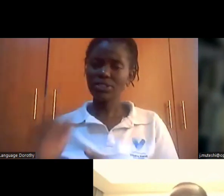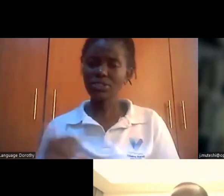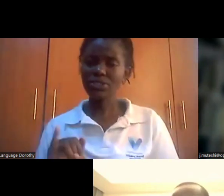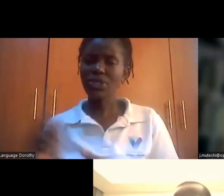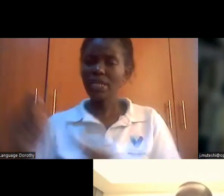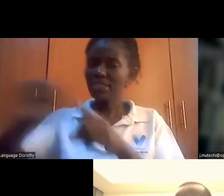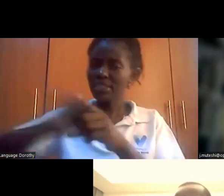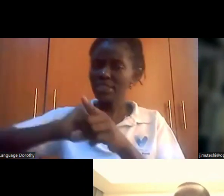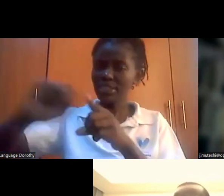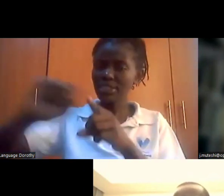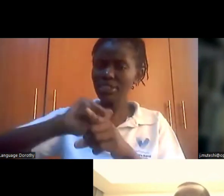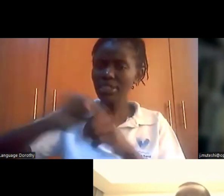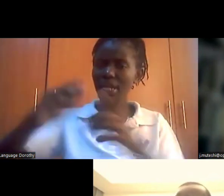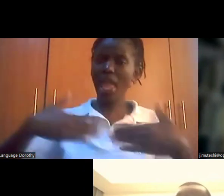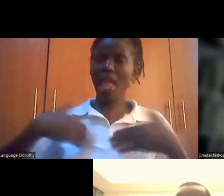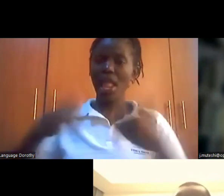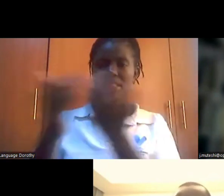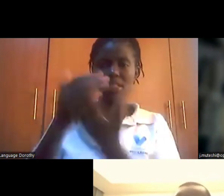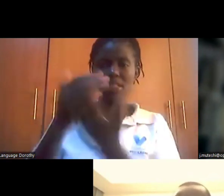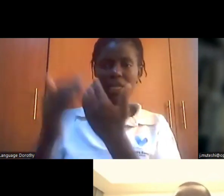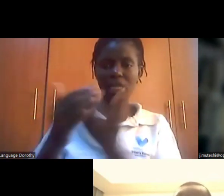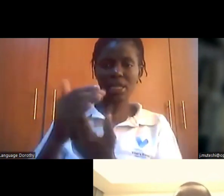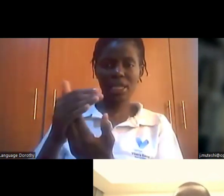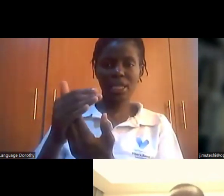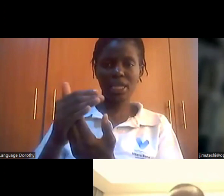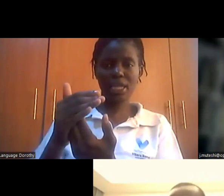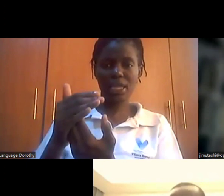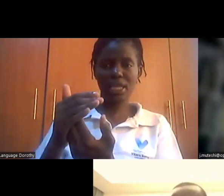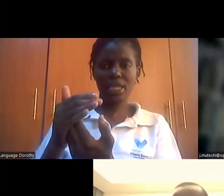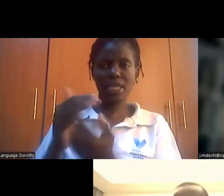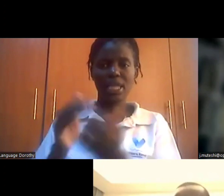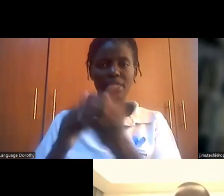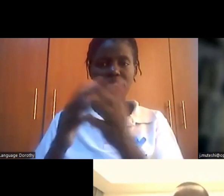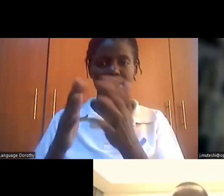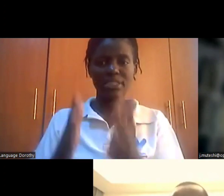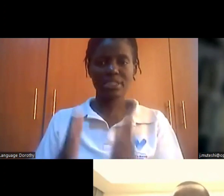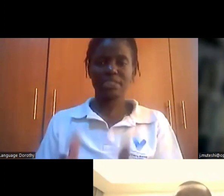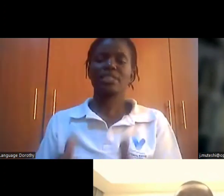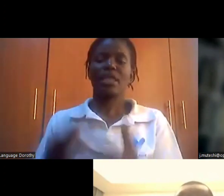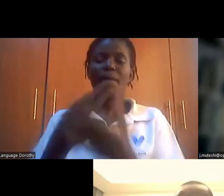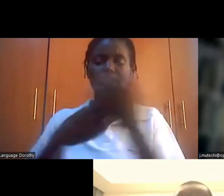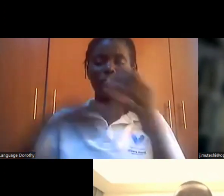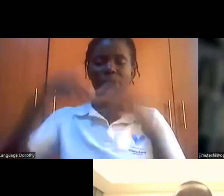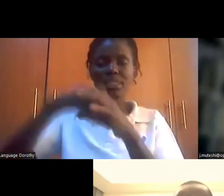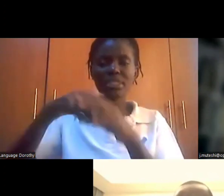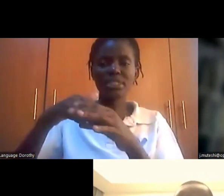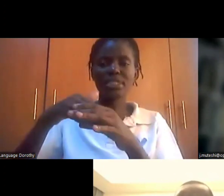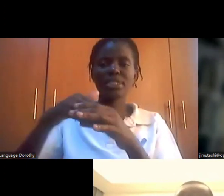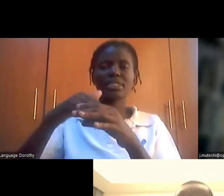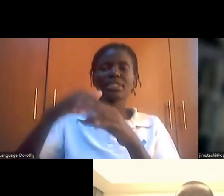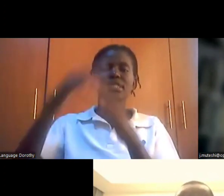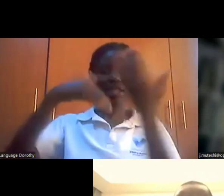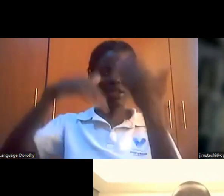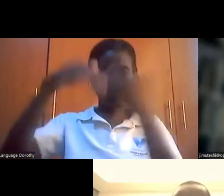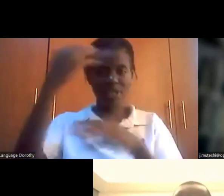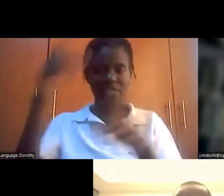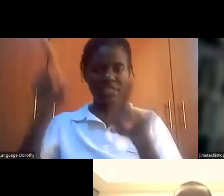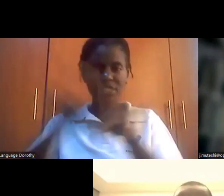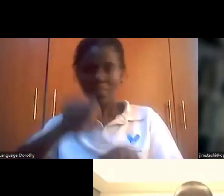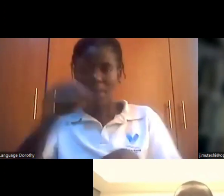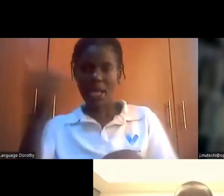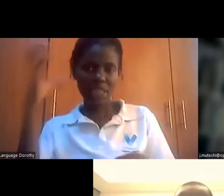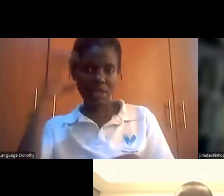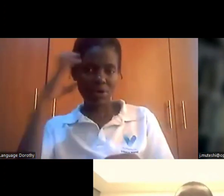university level and also at the middle level colleges in Kenya and in the other 4 countries, Senegal, Somaliland, as well